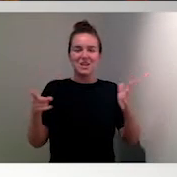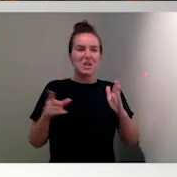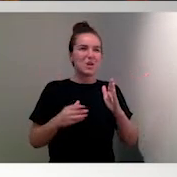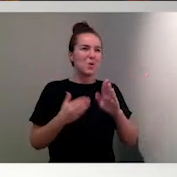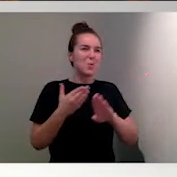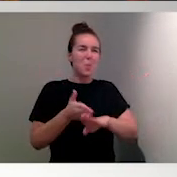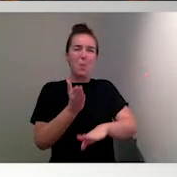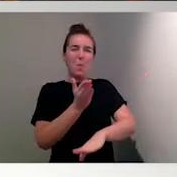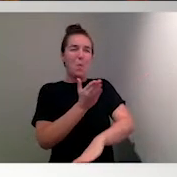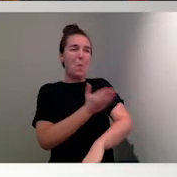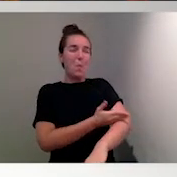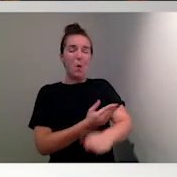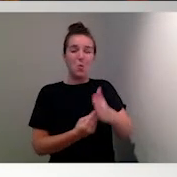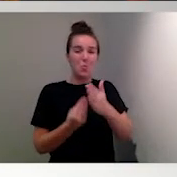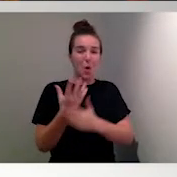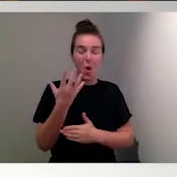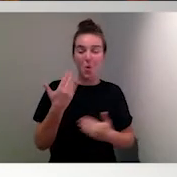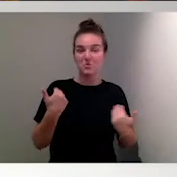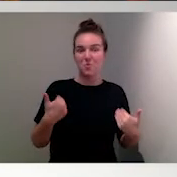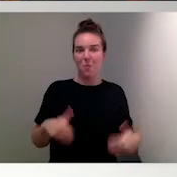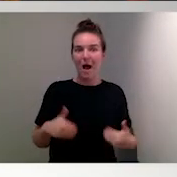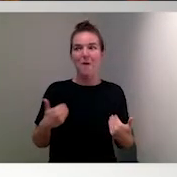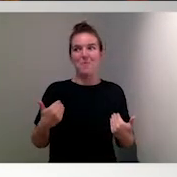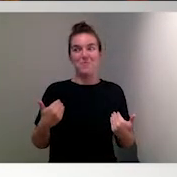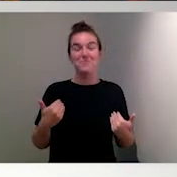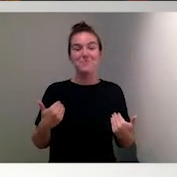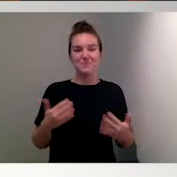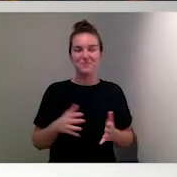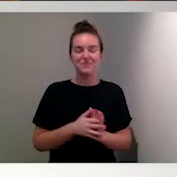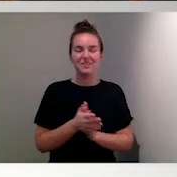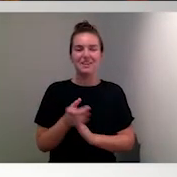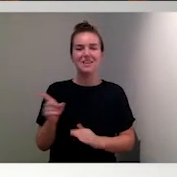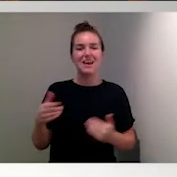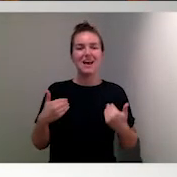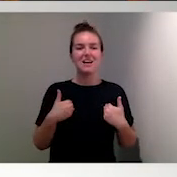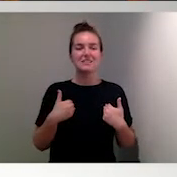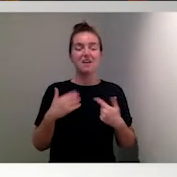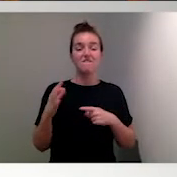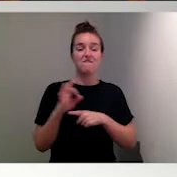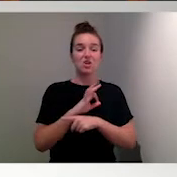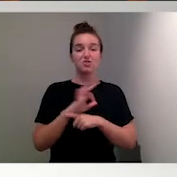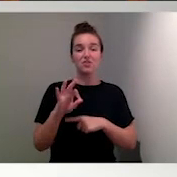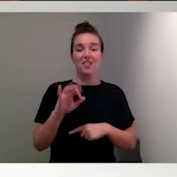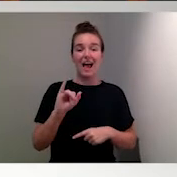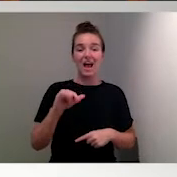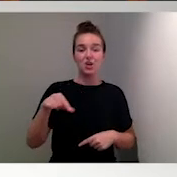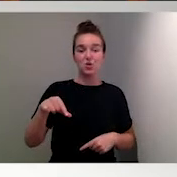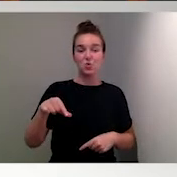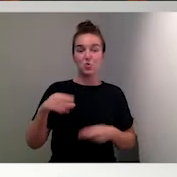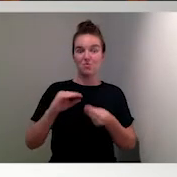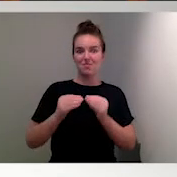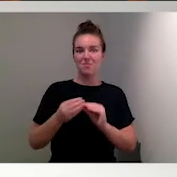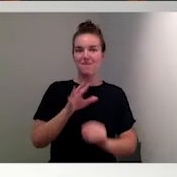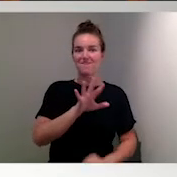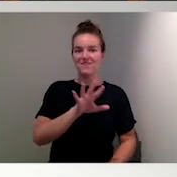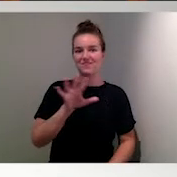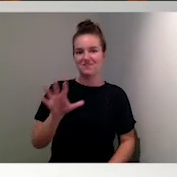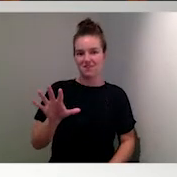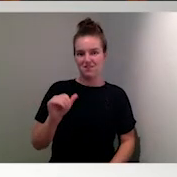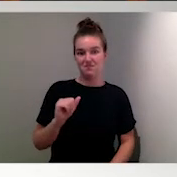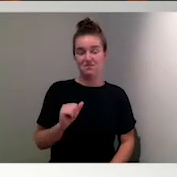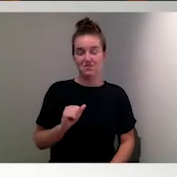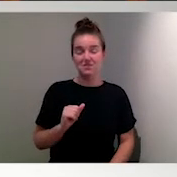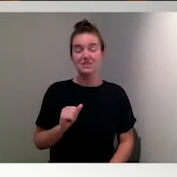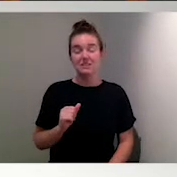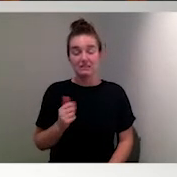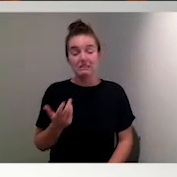of him. He has a functional IQ of 55, and you know, that's, you